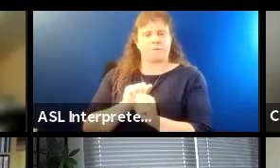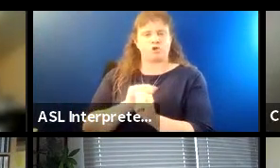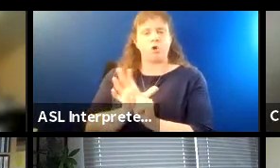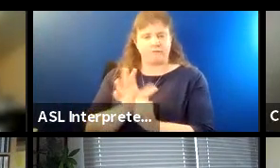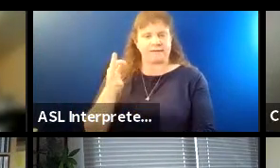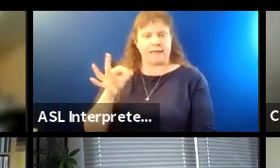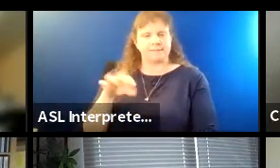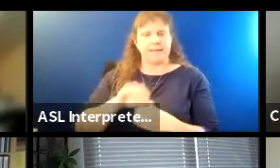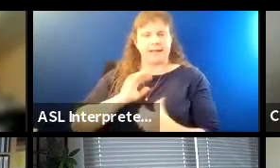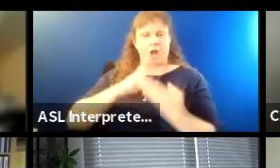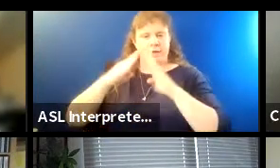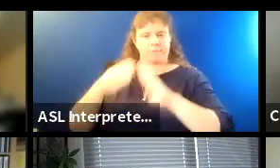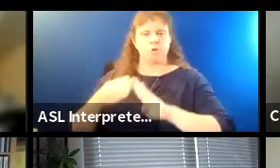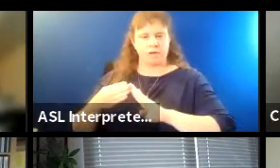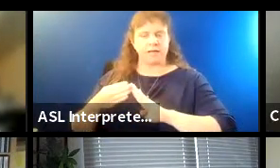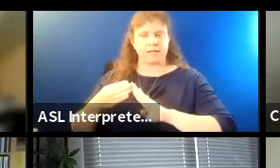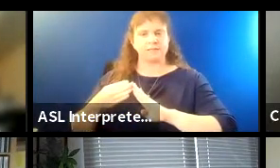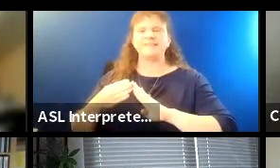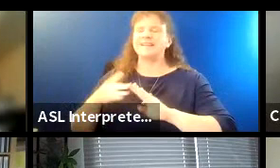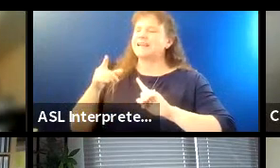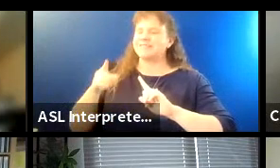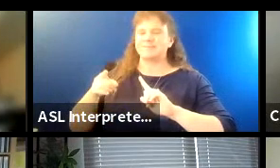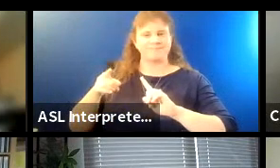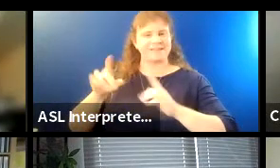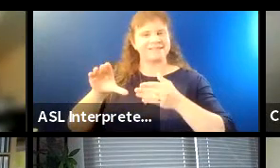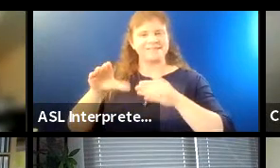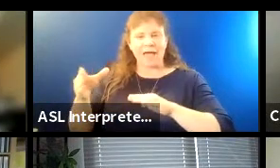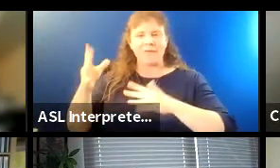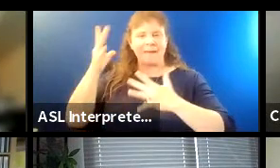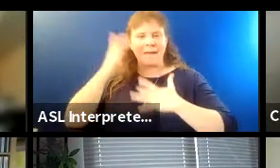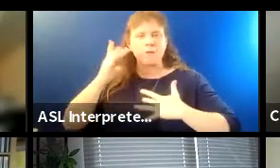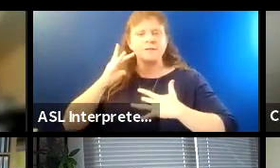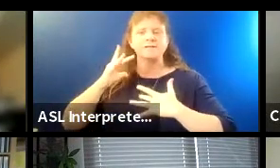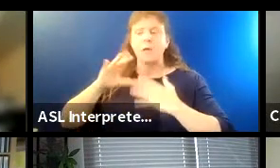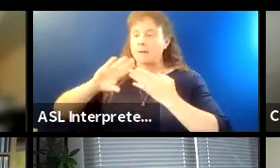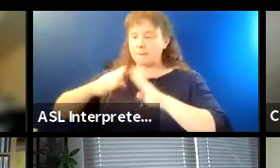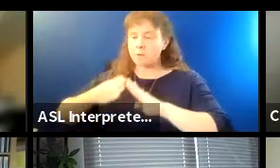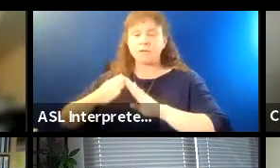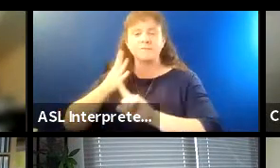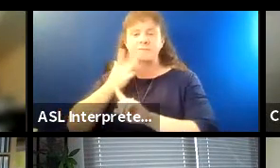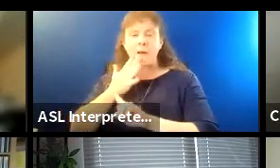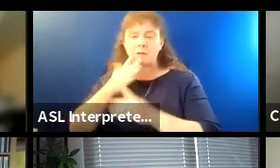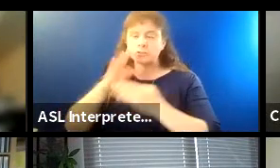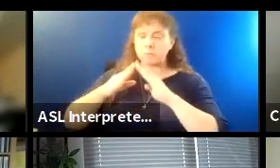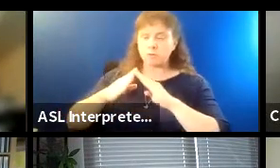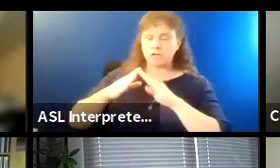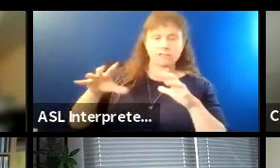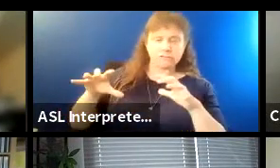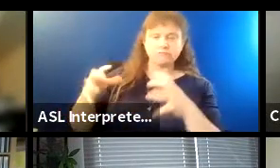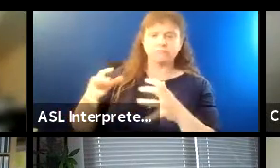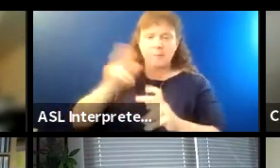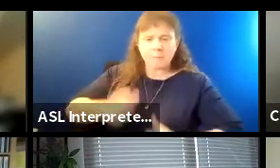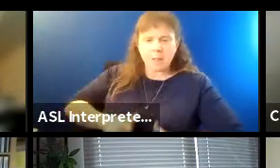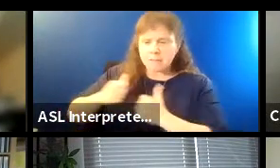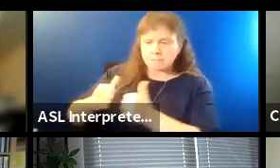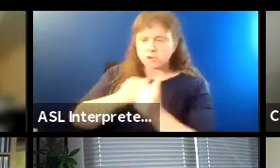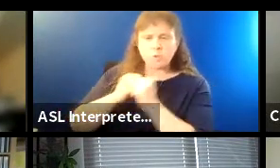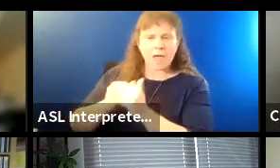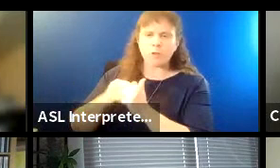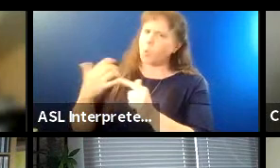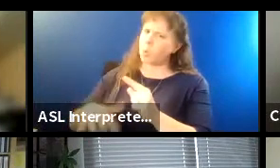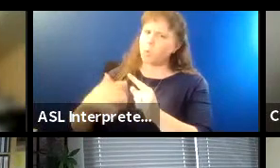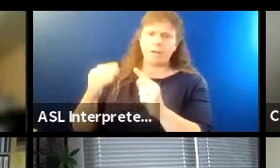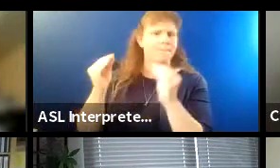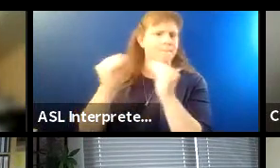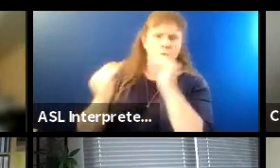communities, disproportionate illness and death, especially in communities of color and congregate settings, although we've officially reopened as a state and many